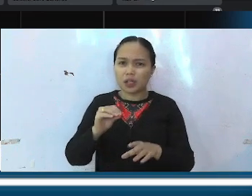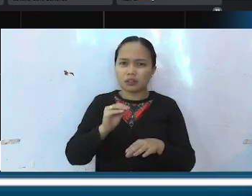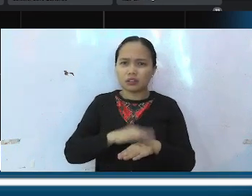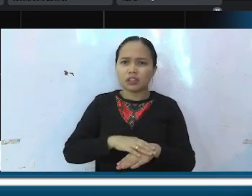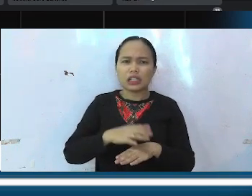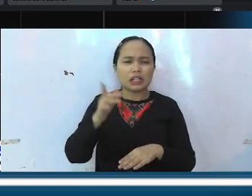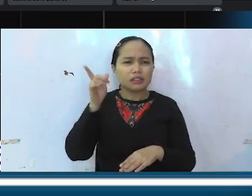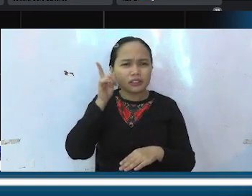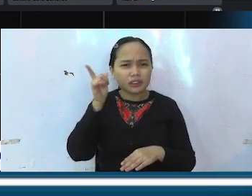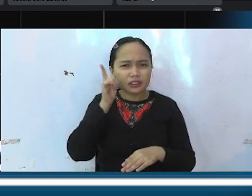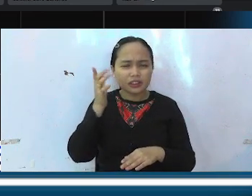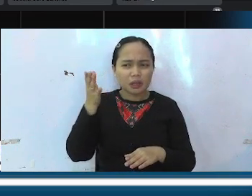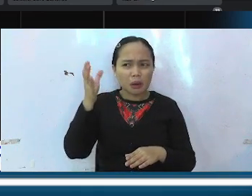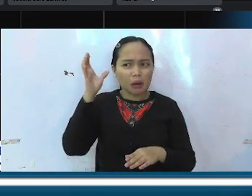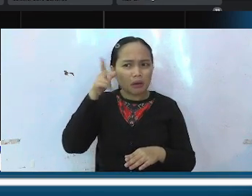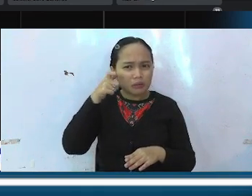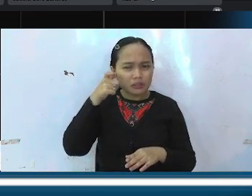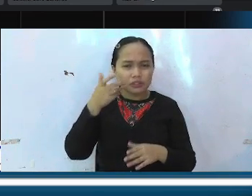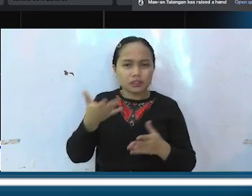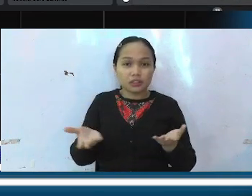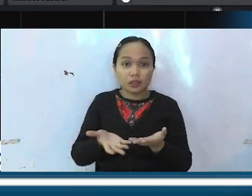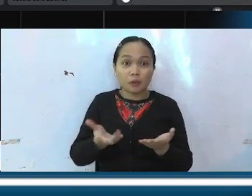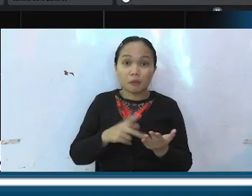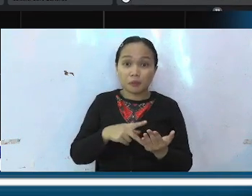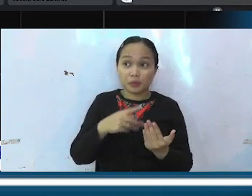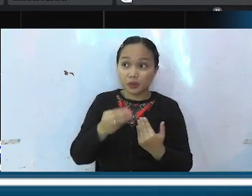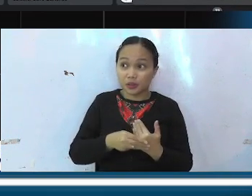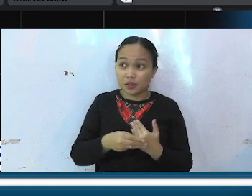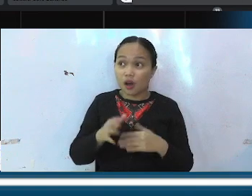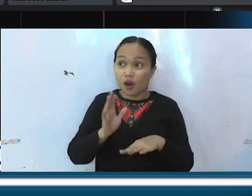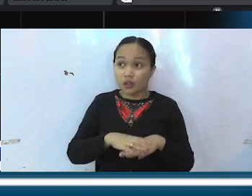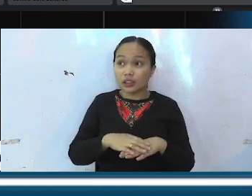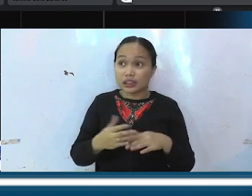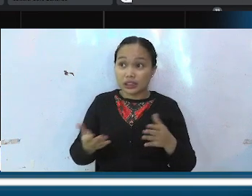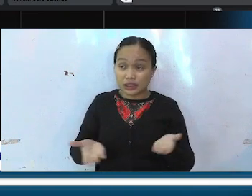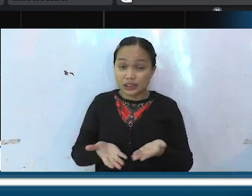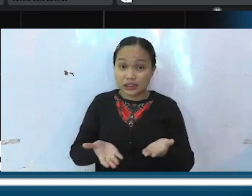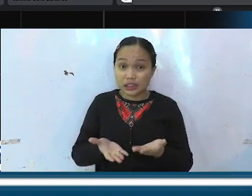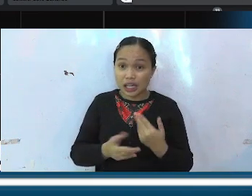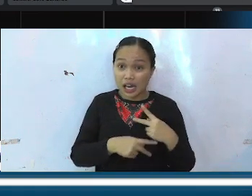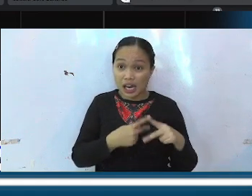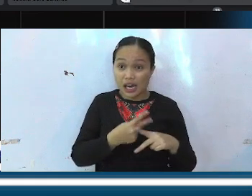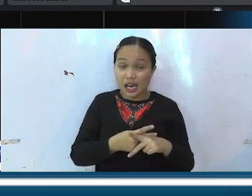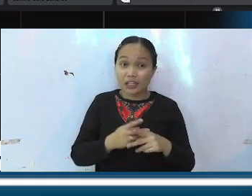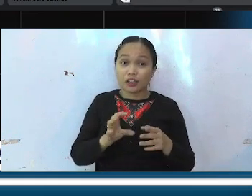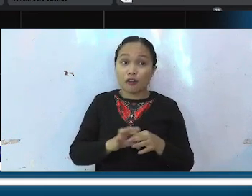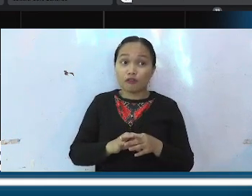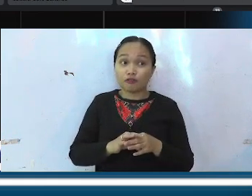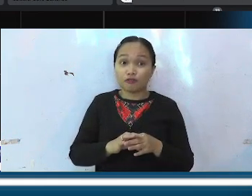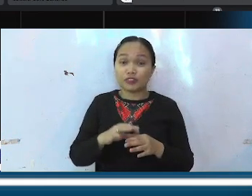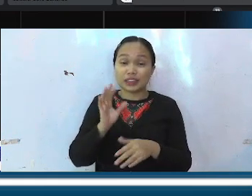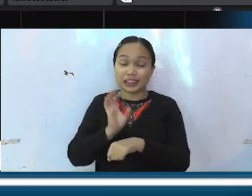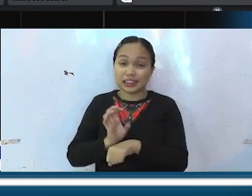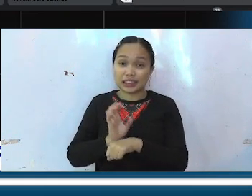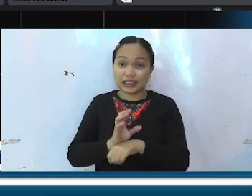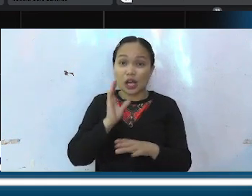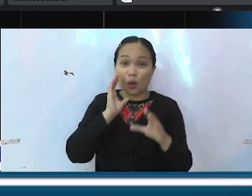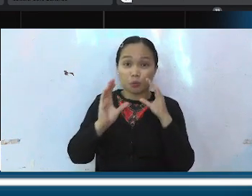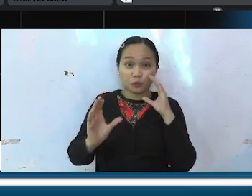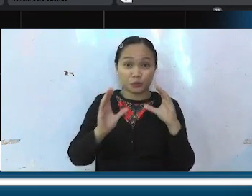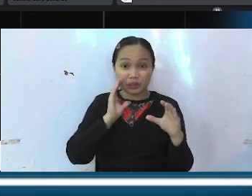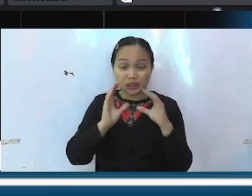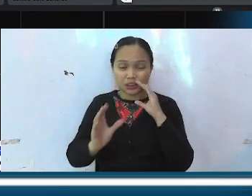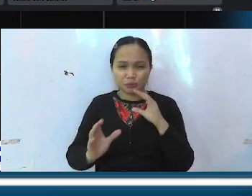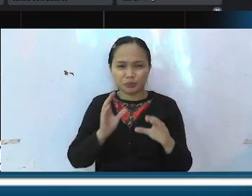listening to our programs on this with this kind of you know, English conversations. Oh